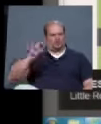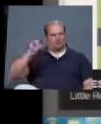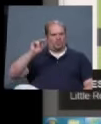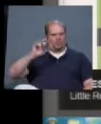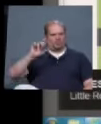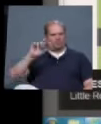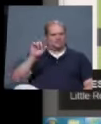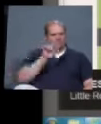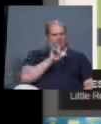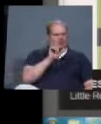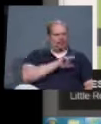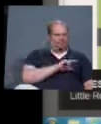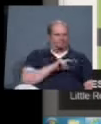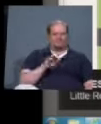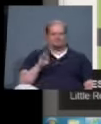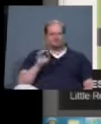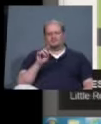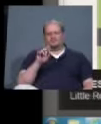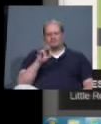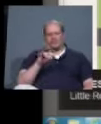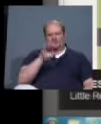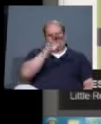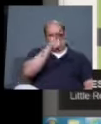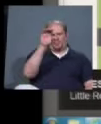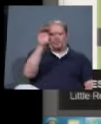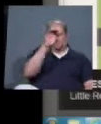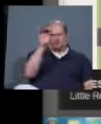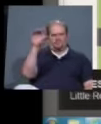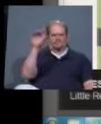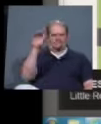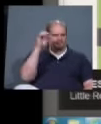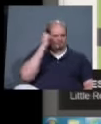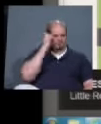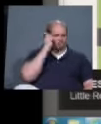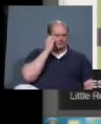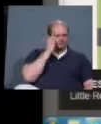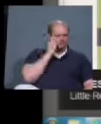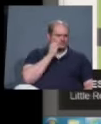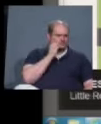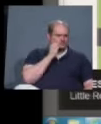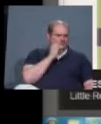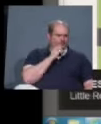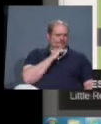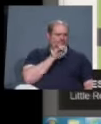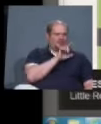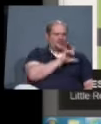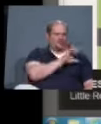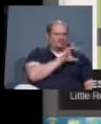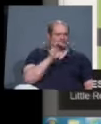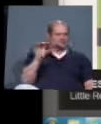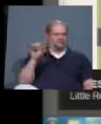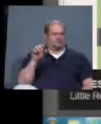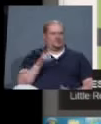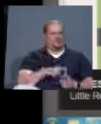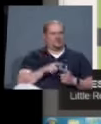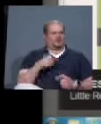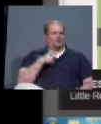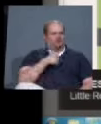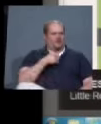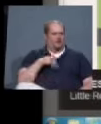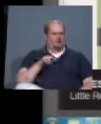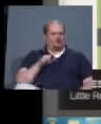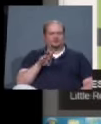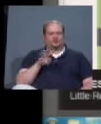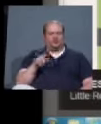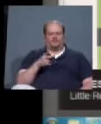left. Battery Street is on the top of the page, running left to right. Okay. Then we have